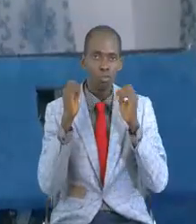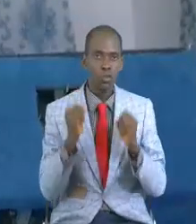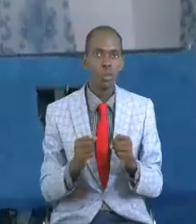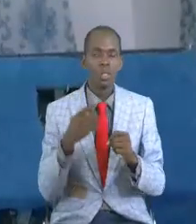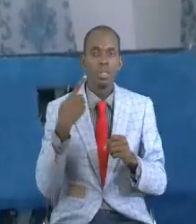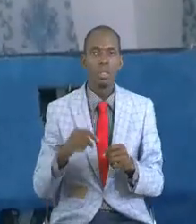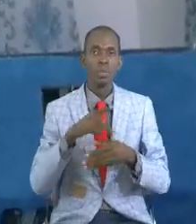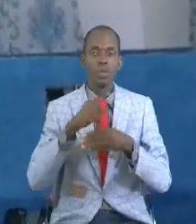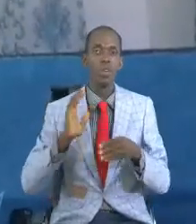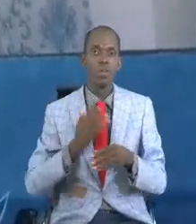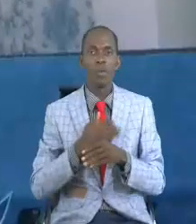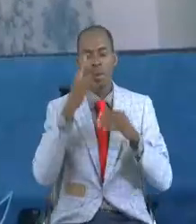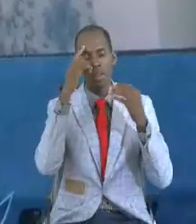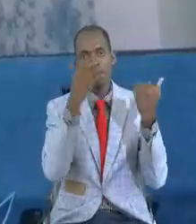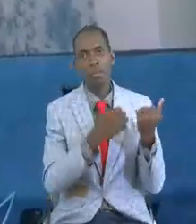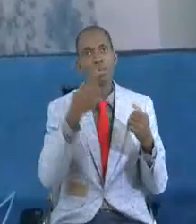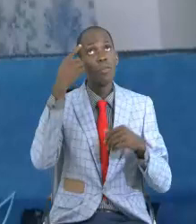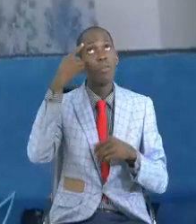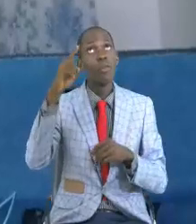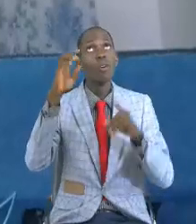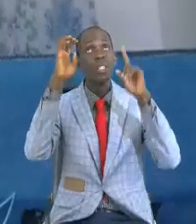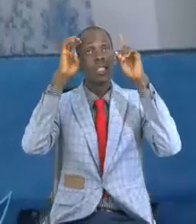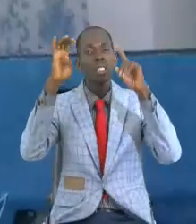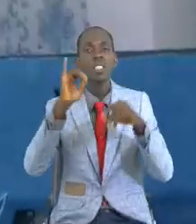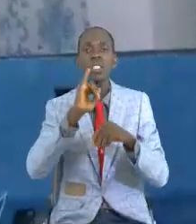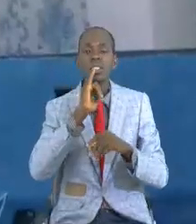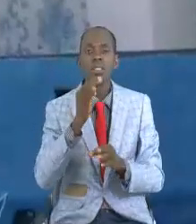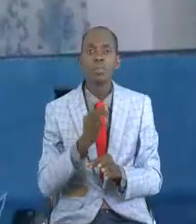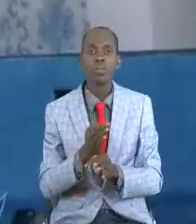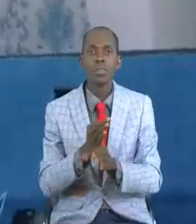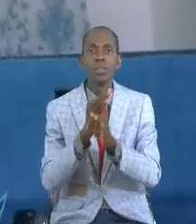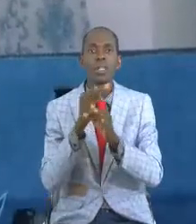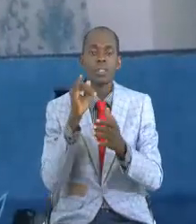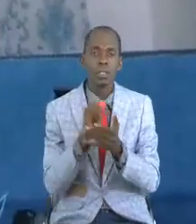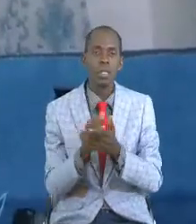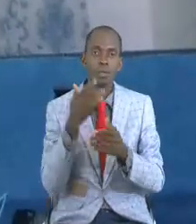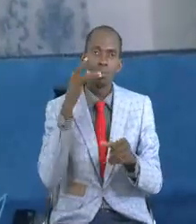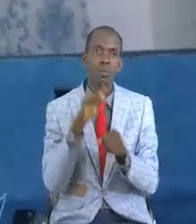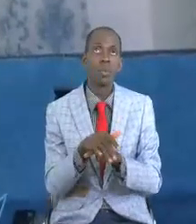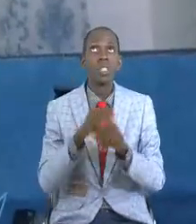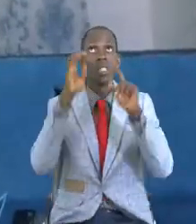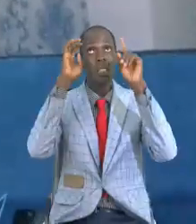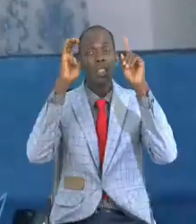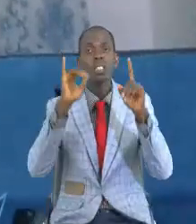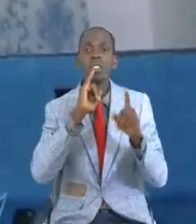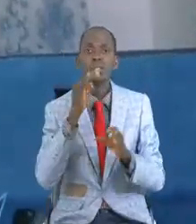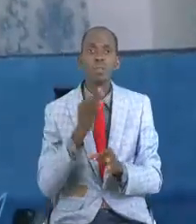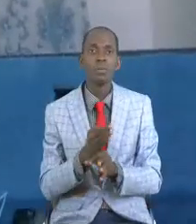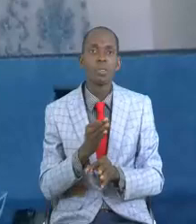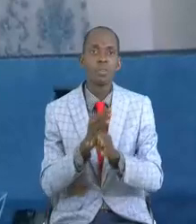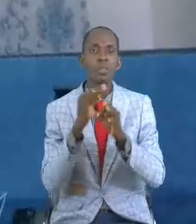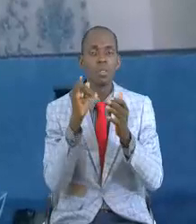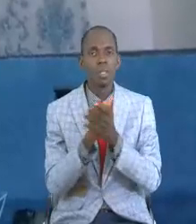for he is faithful that promised. He is faithful